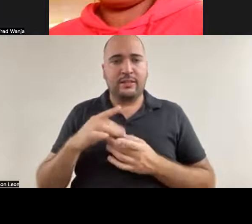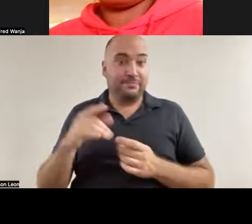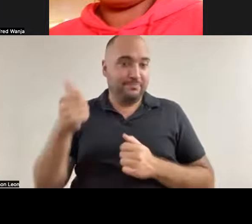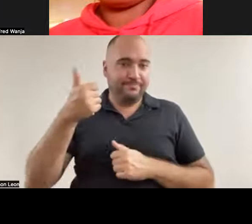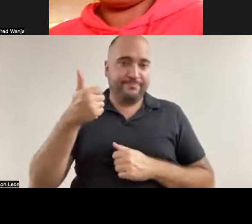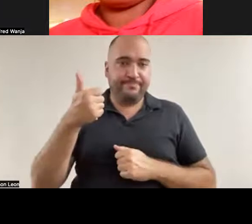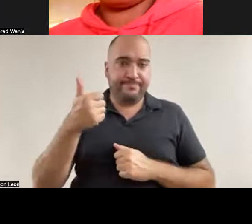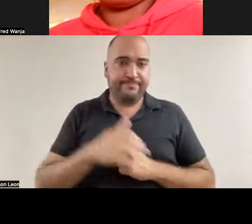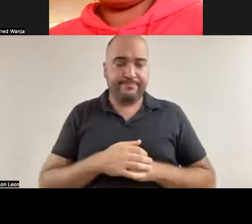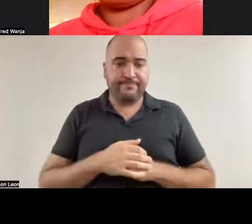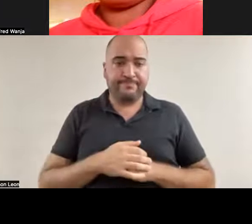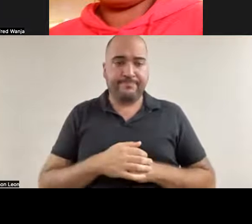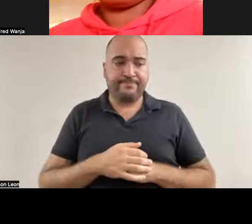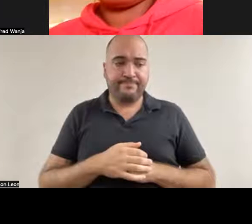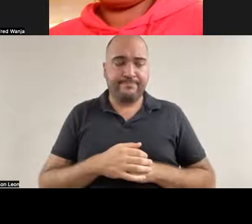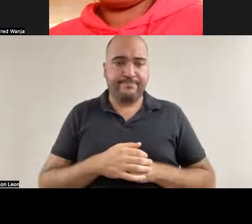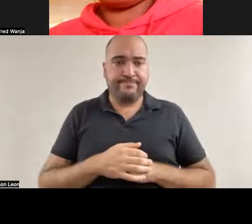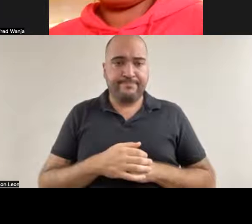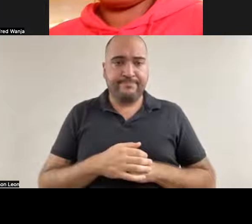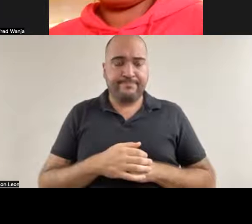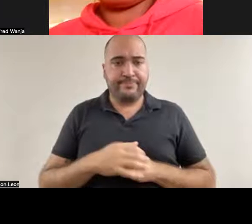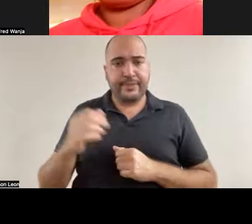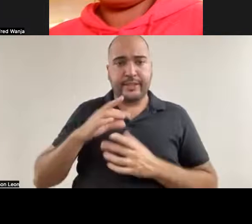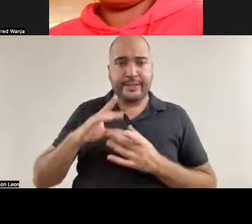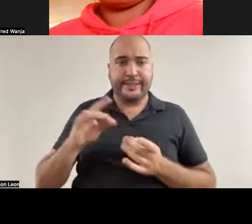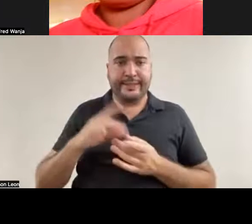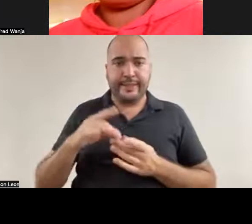hear me? Yes. Okay. I said that